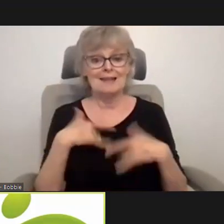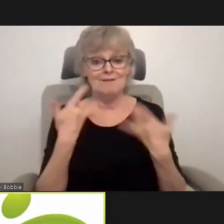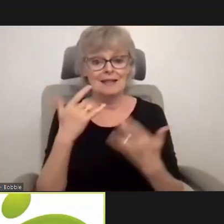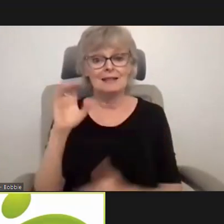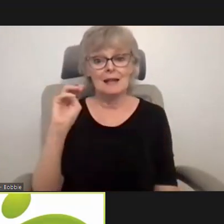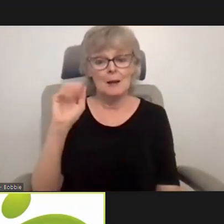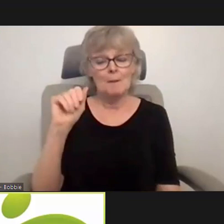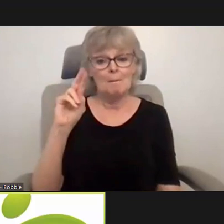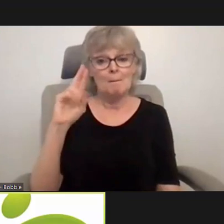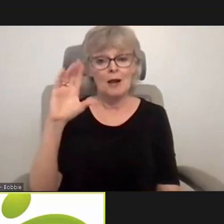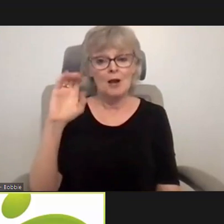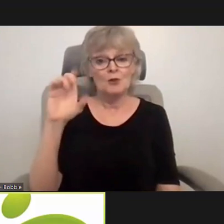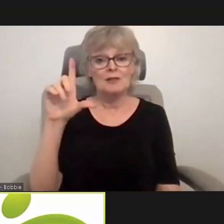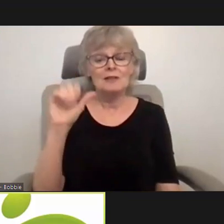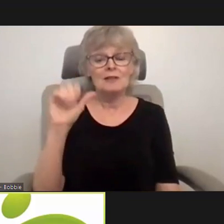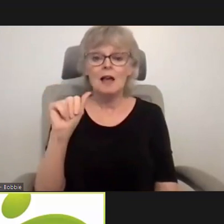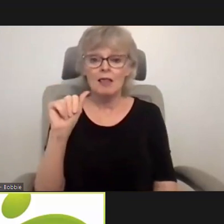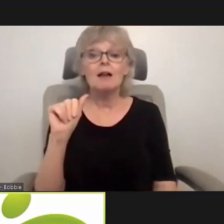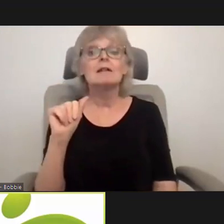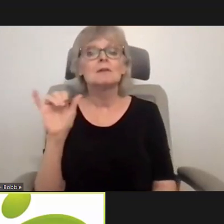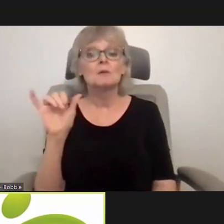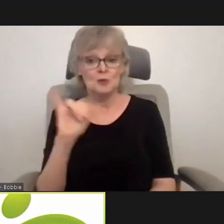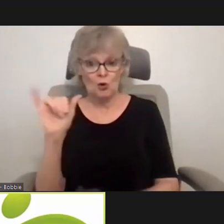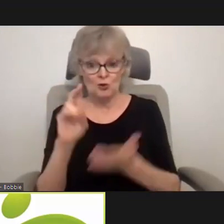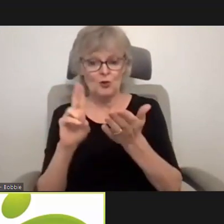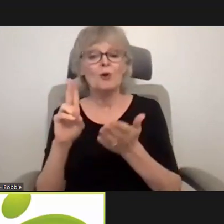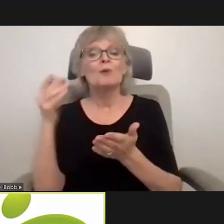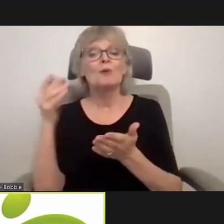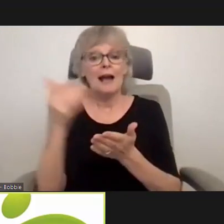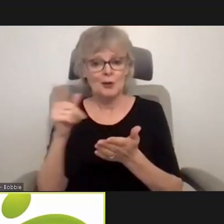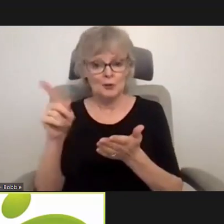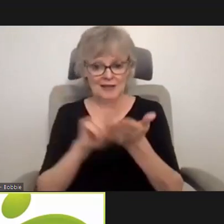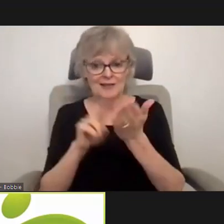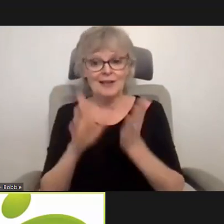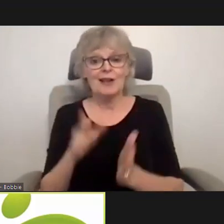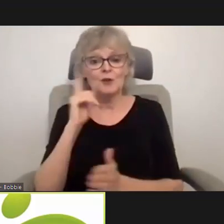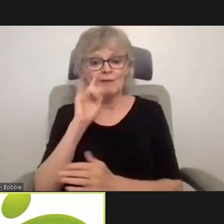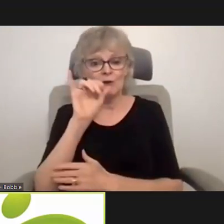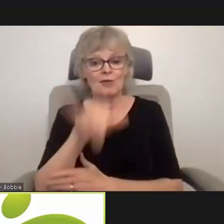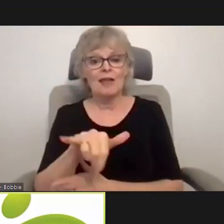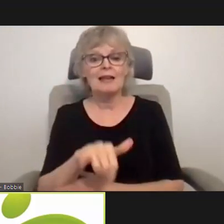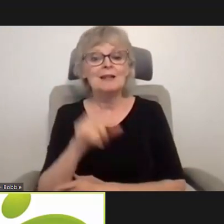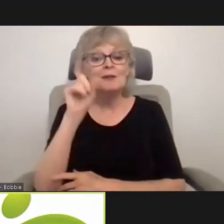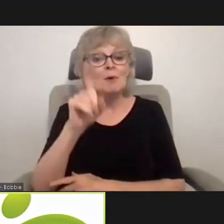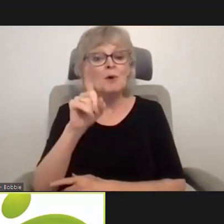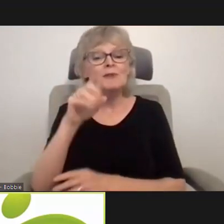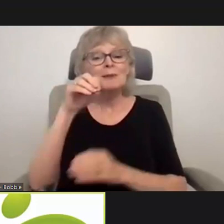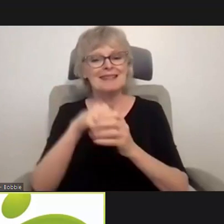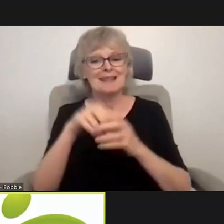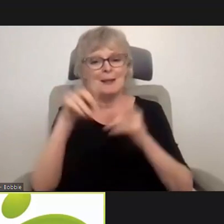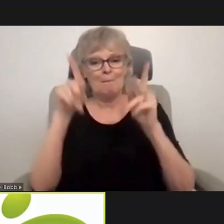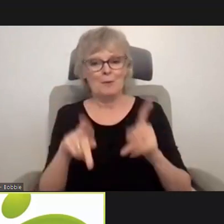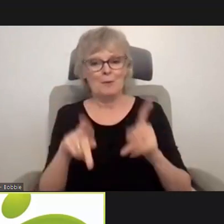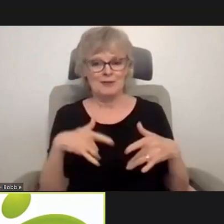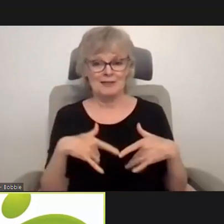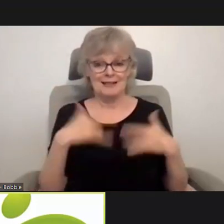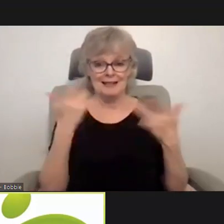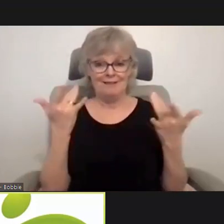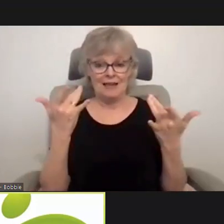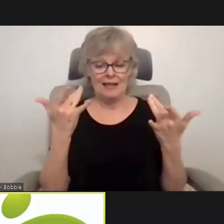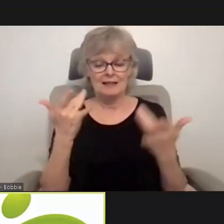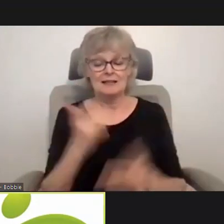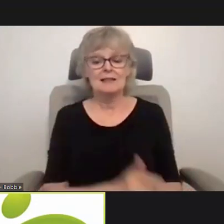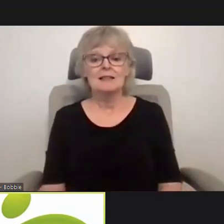the contractor for that. And that was supposed to be an in-person event